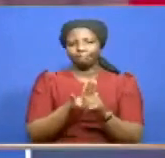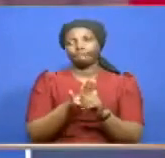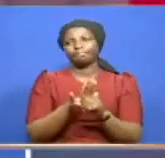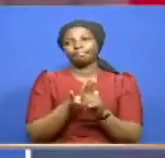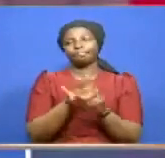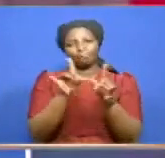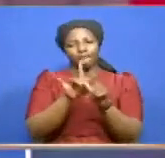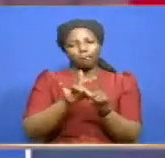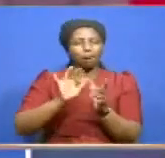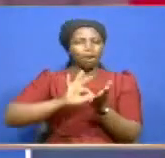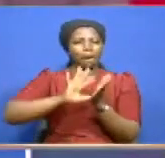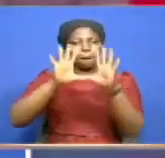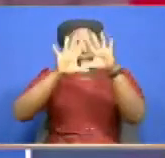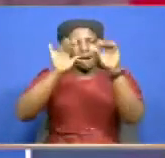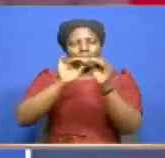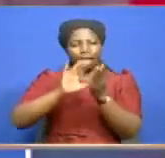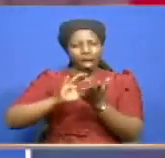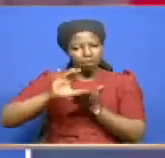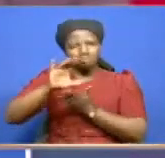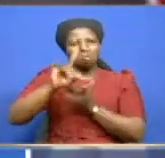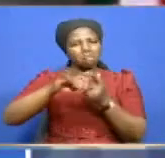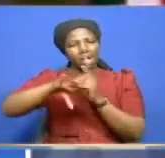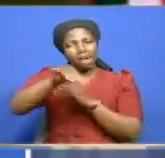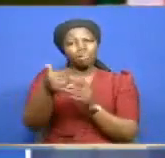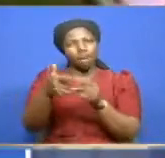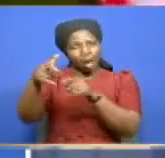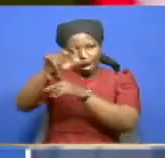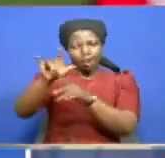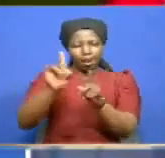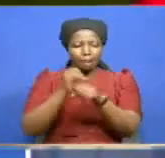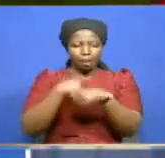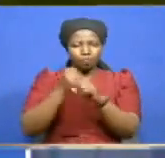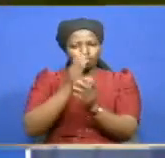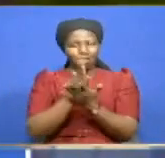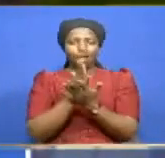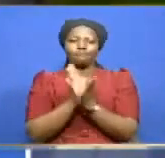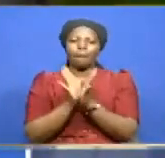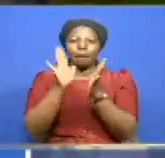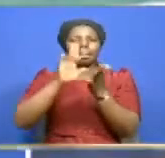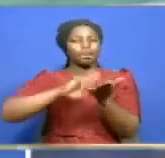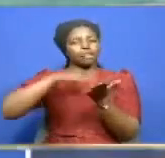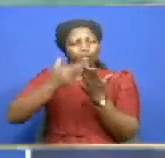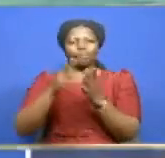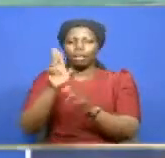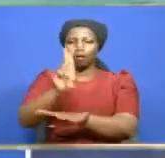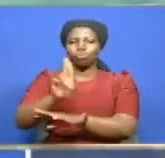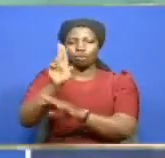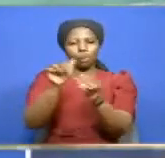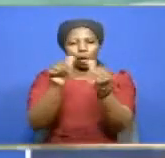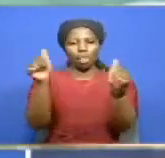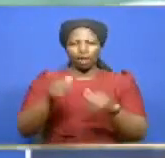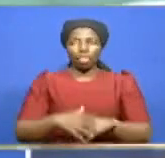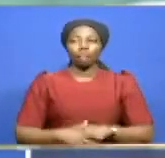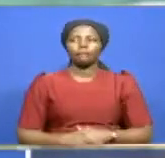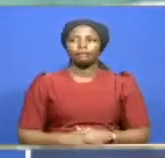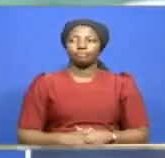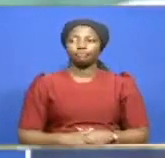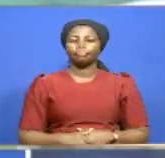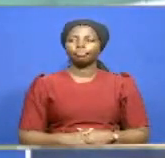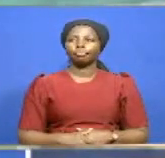budgetary allocation to counties, and ensure prudent management of public resources. Waanzilishi wa taifa